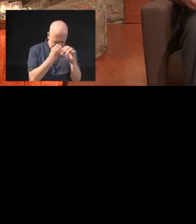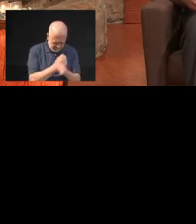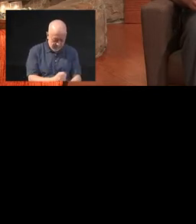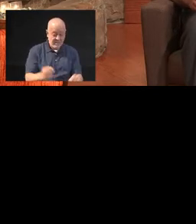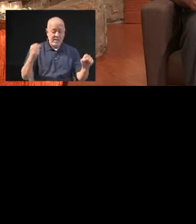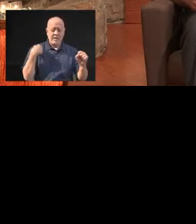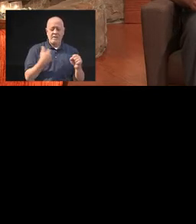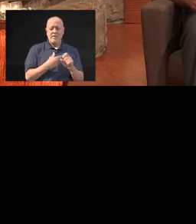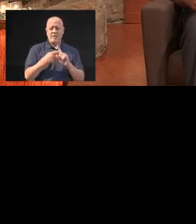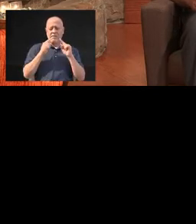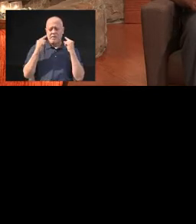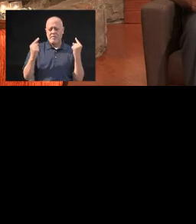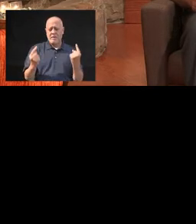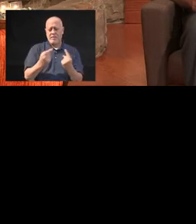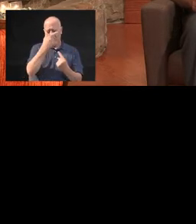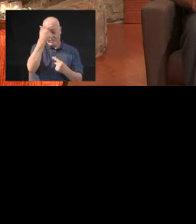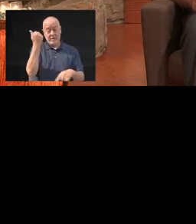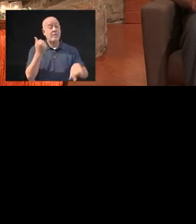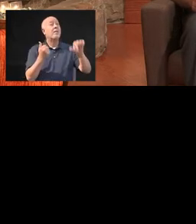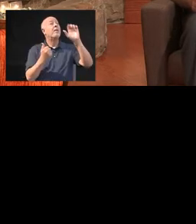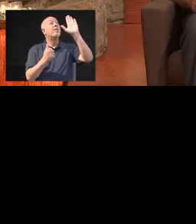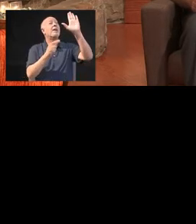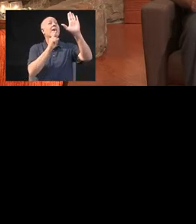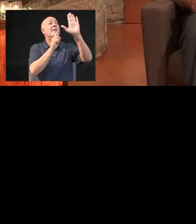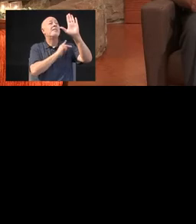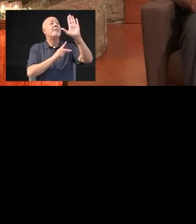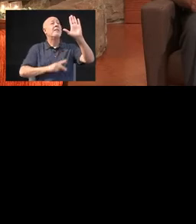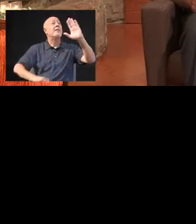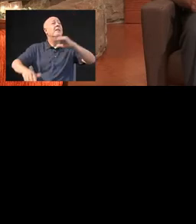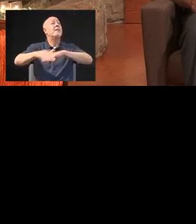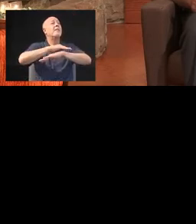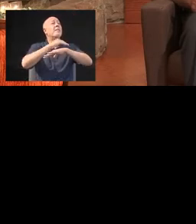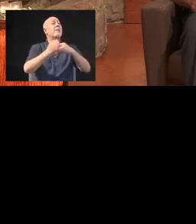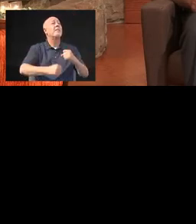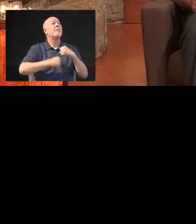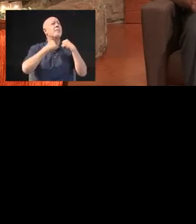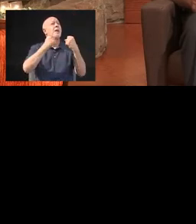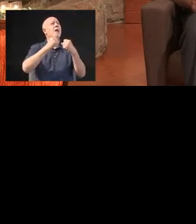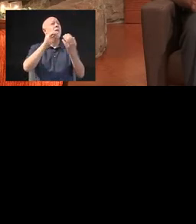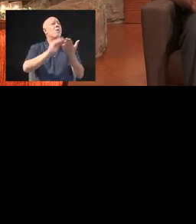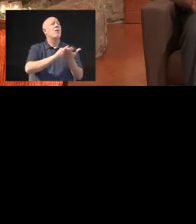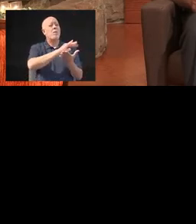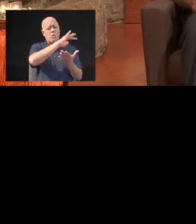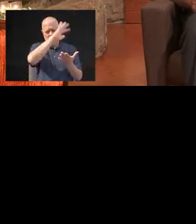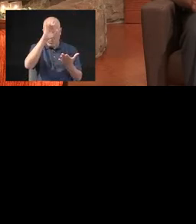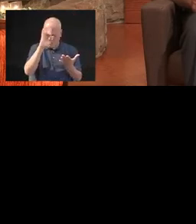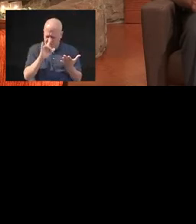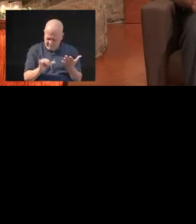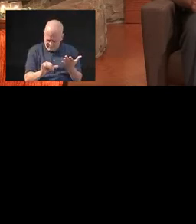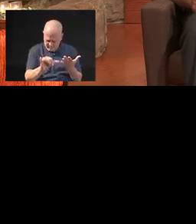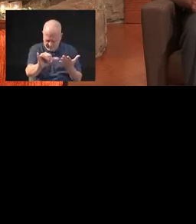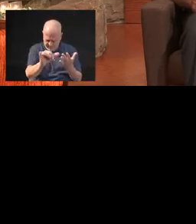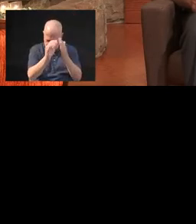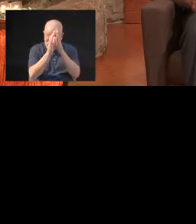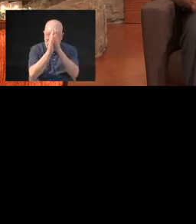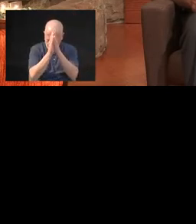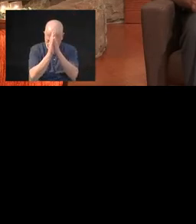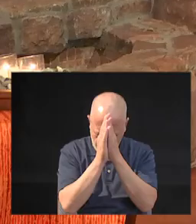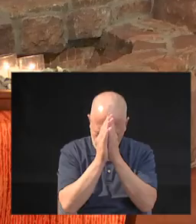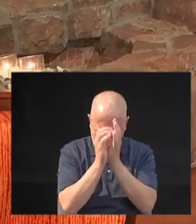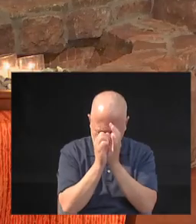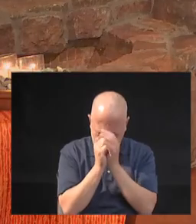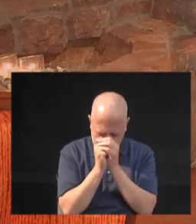us from evil. For thine is the kingdom, and the power, and the glory forever. Amen.